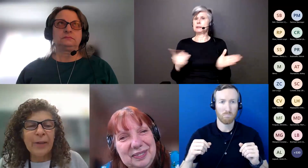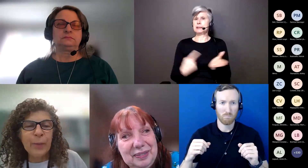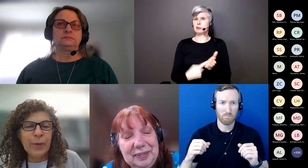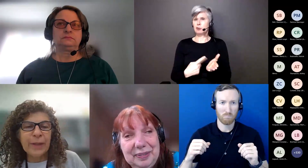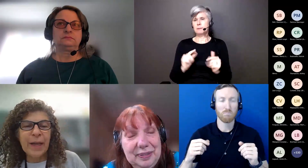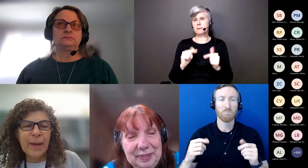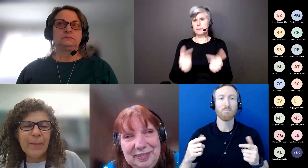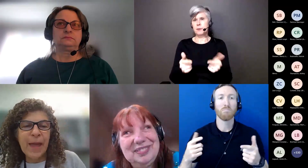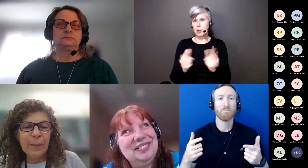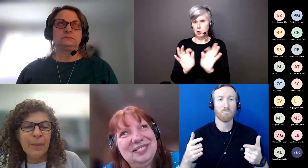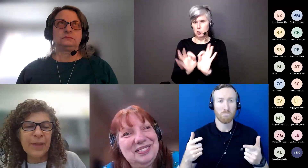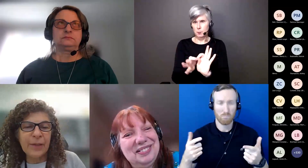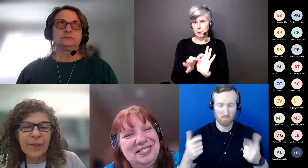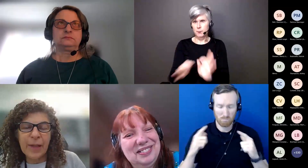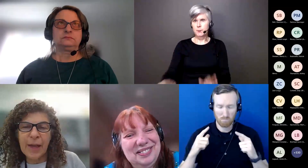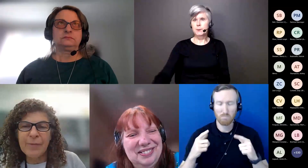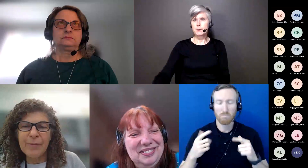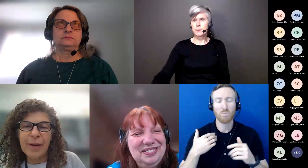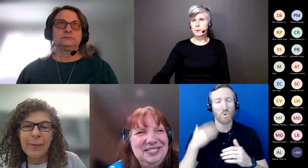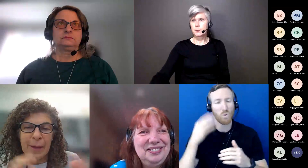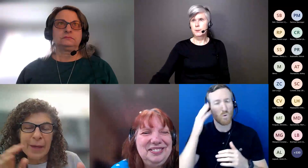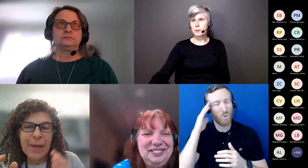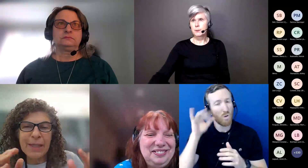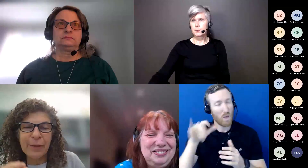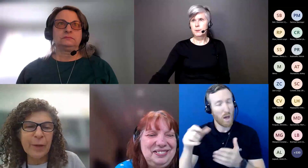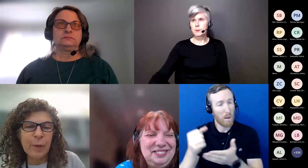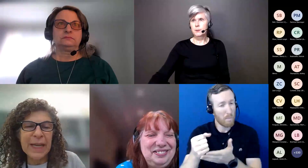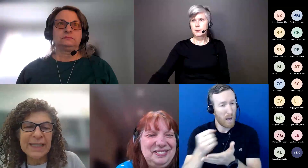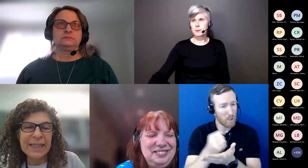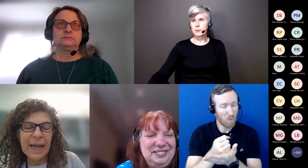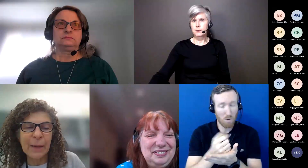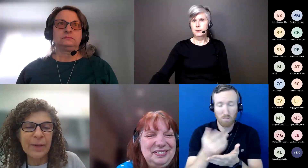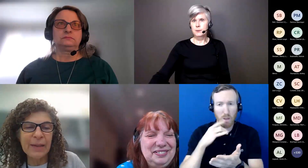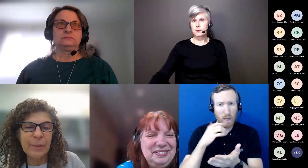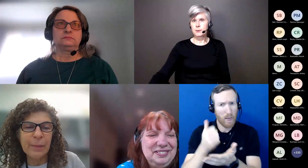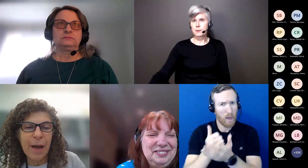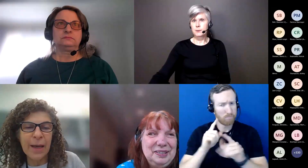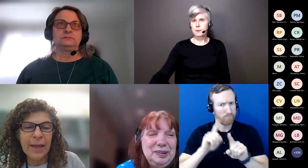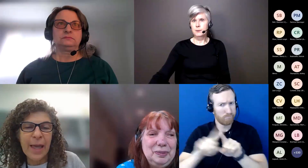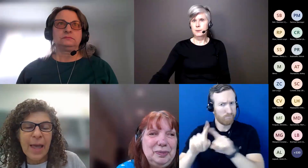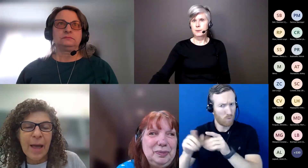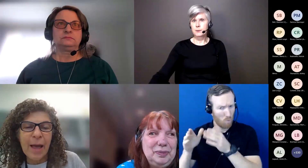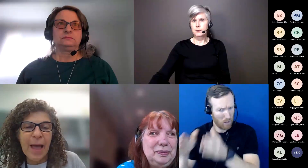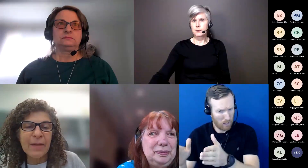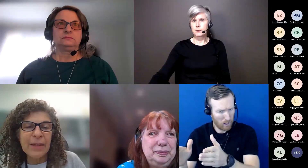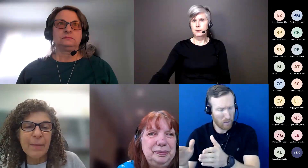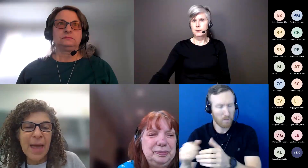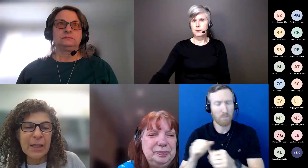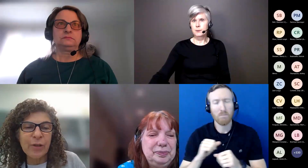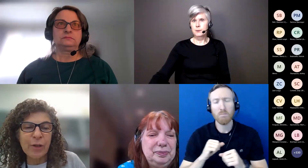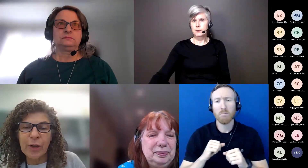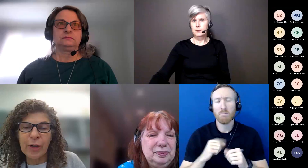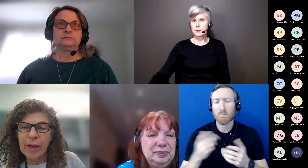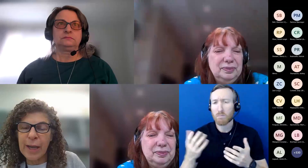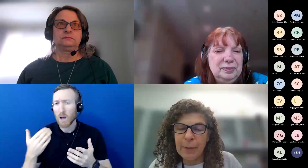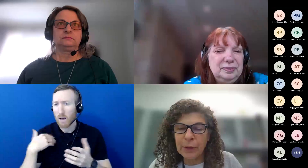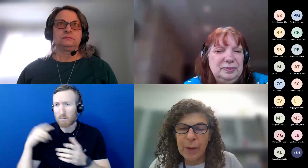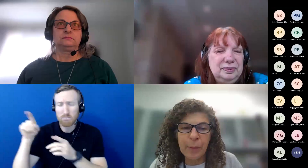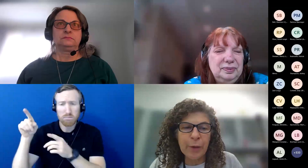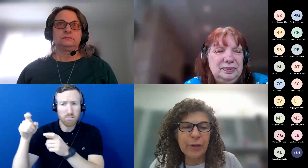the passport helps us in many different ways. It helps us by having the